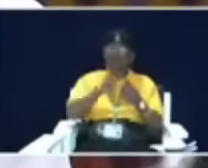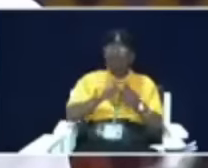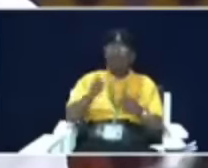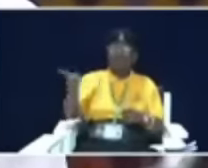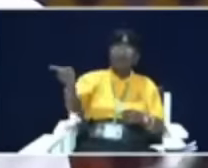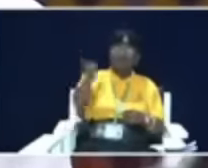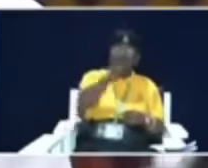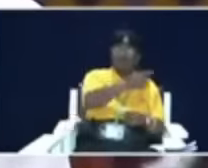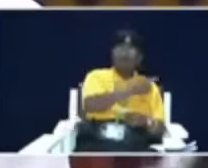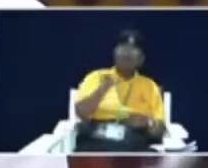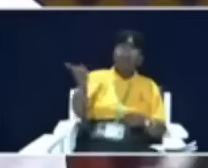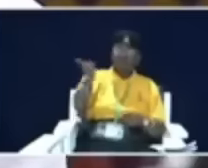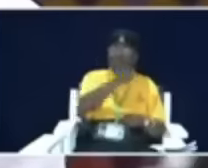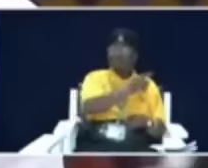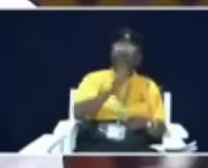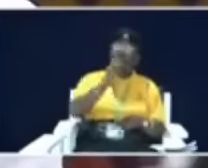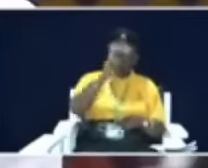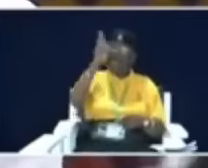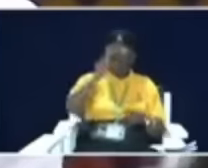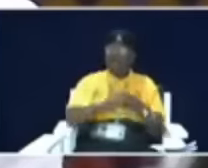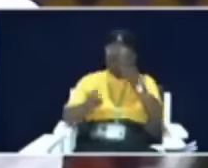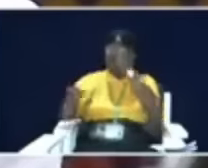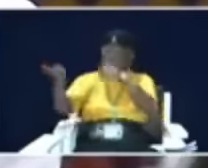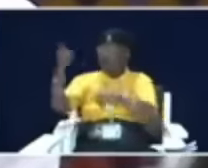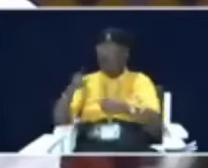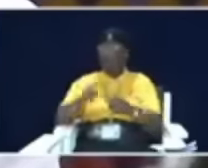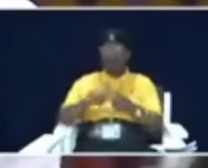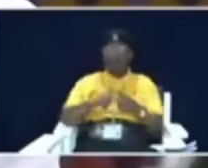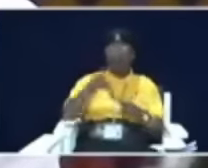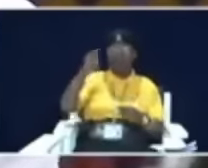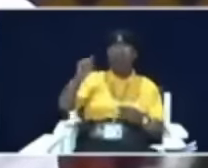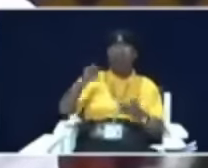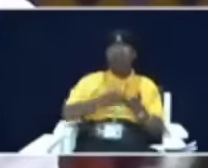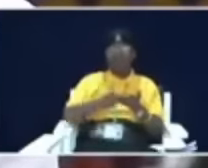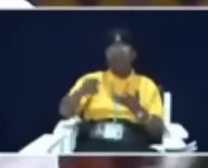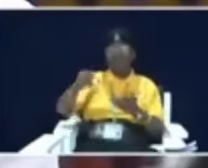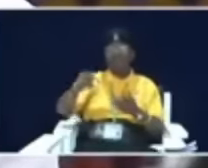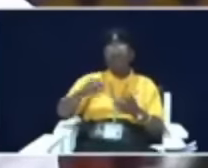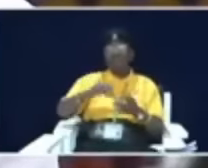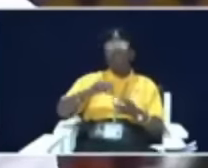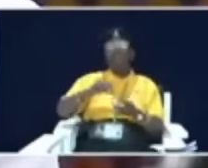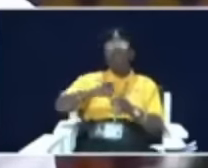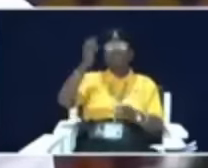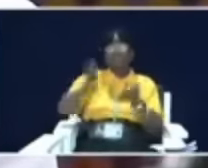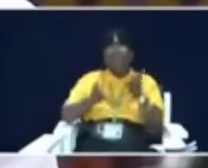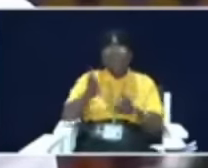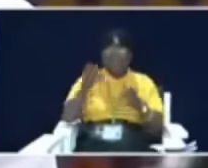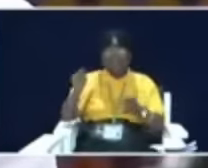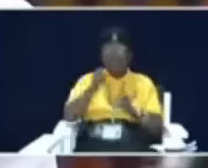You had come maybe to the Holy Ghost service, and the word of God had come